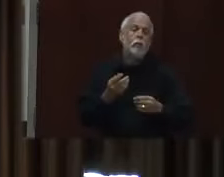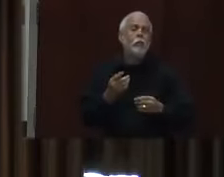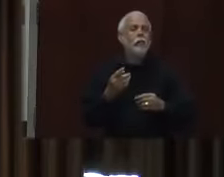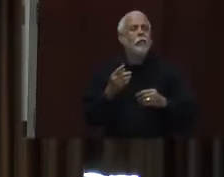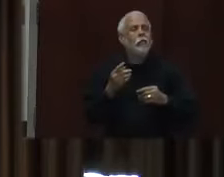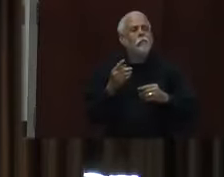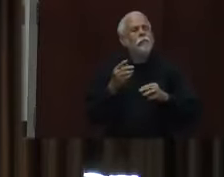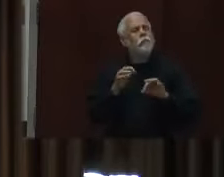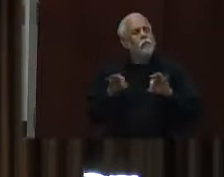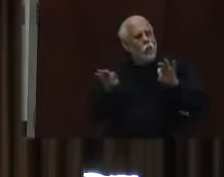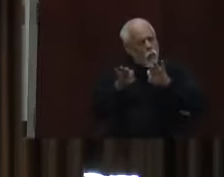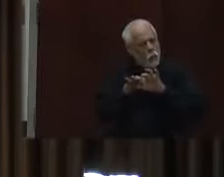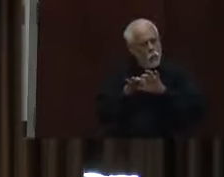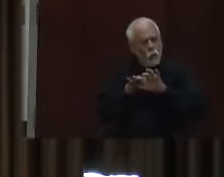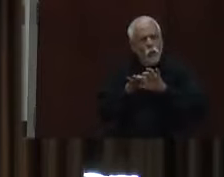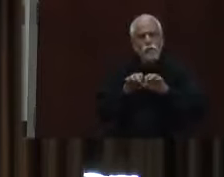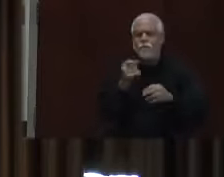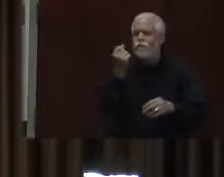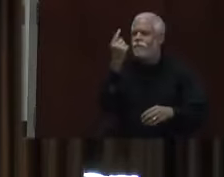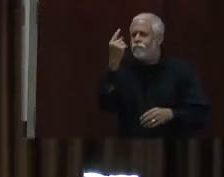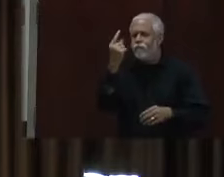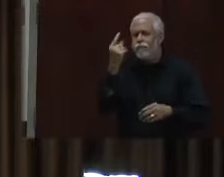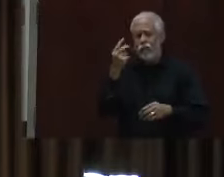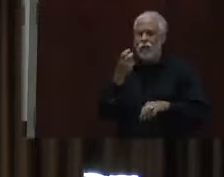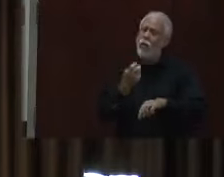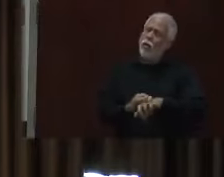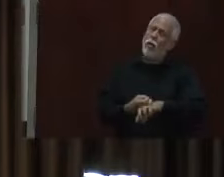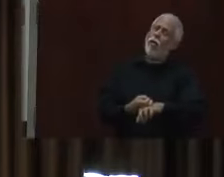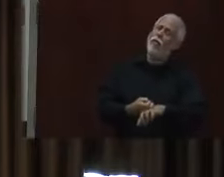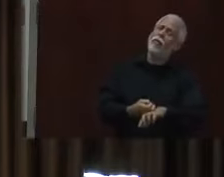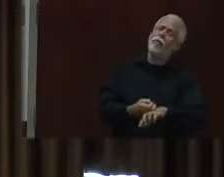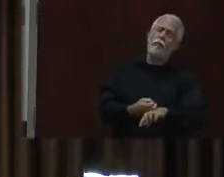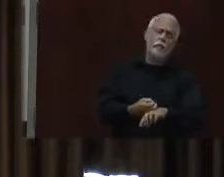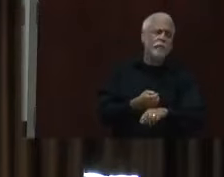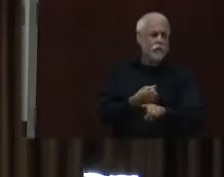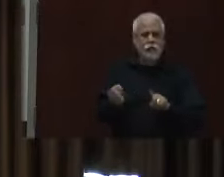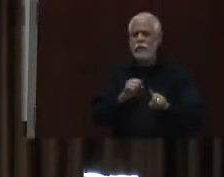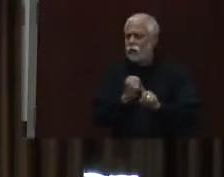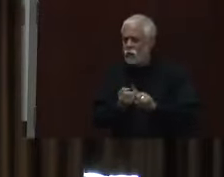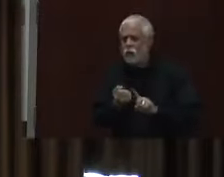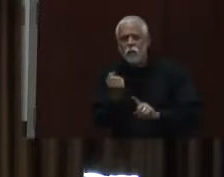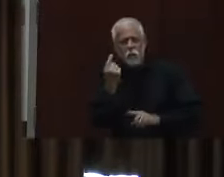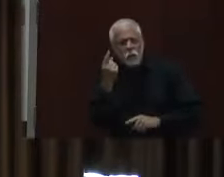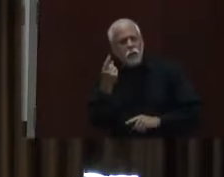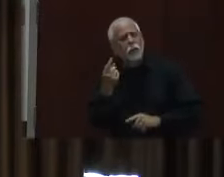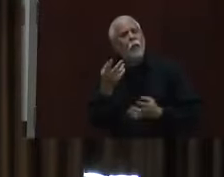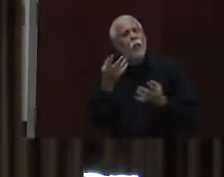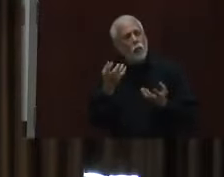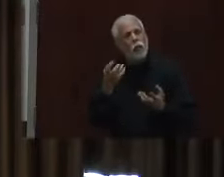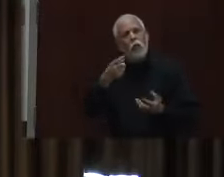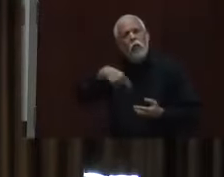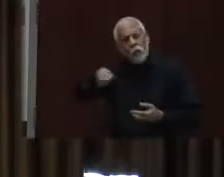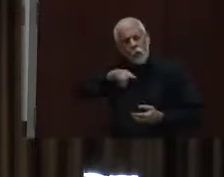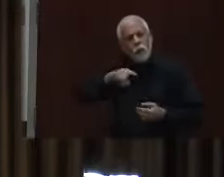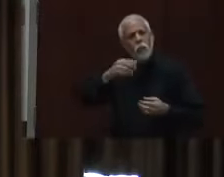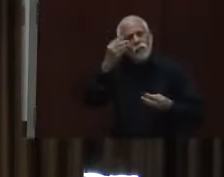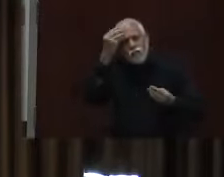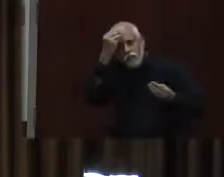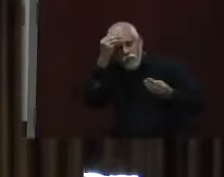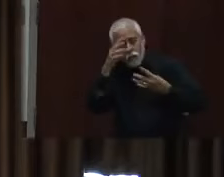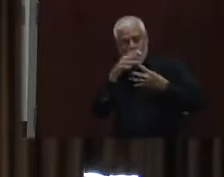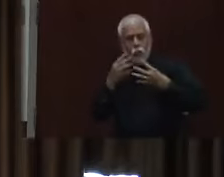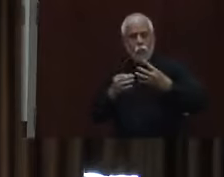That, again, we recognize that this is hard on people and that we want them to make choices that